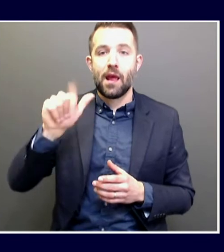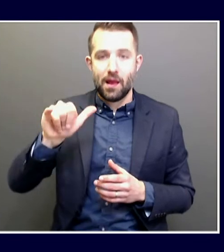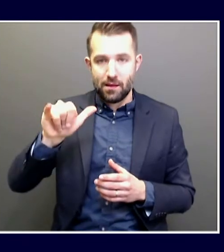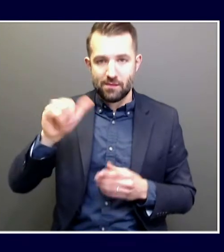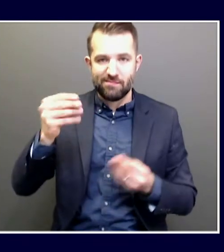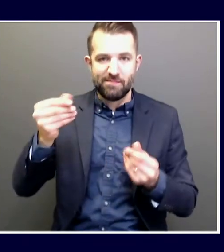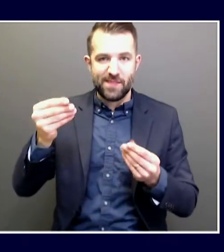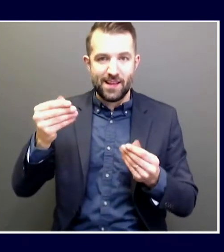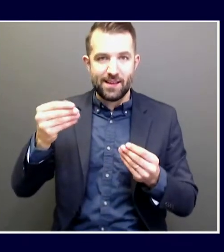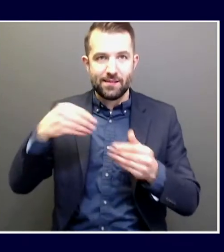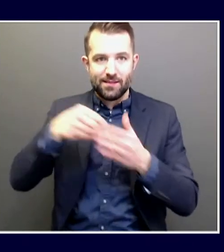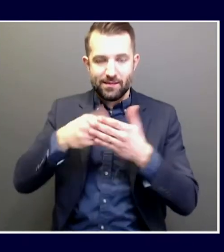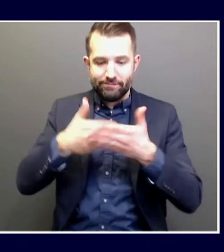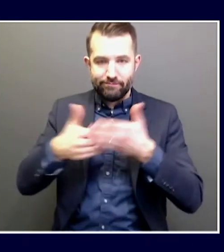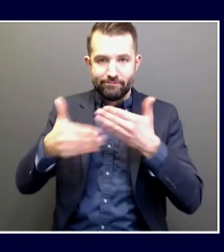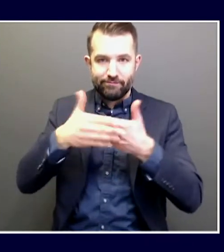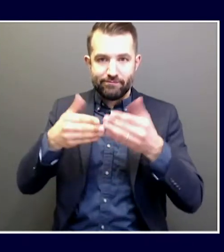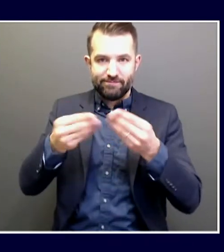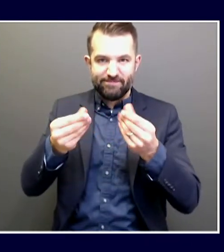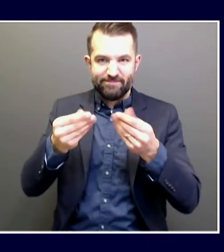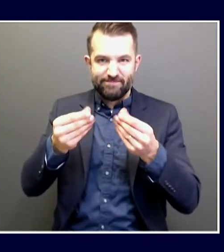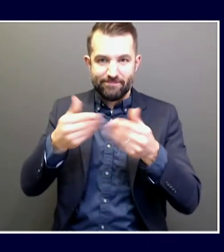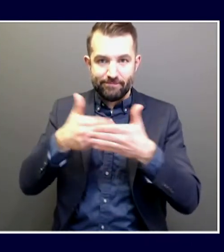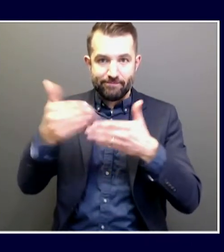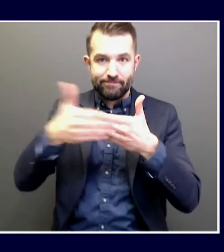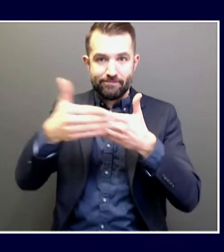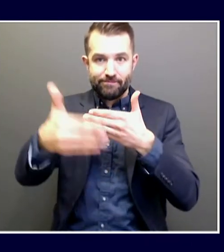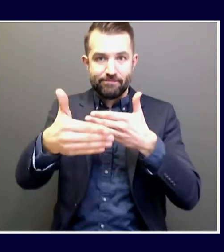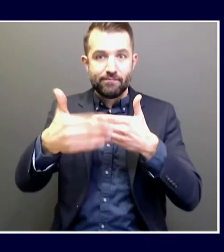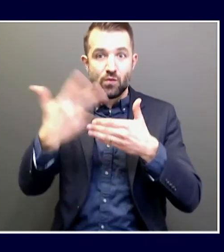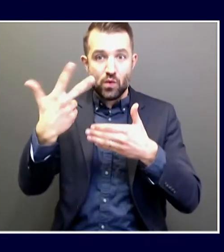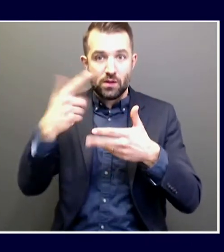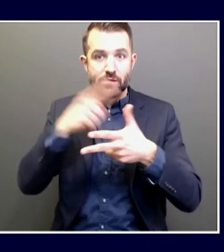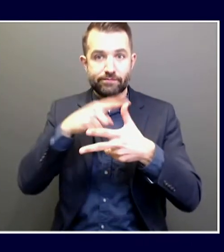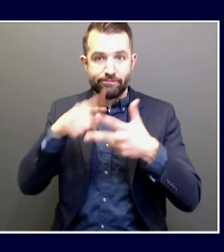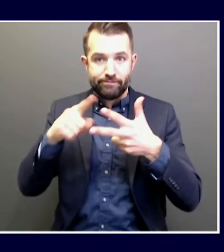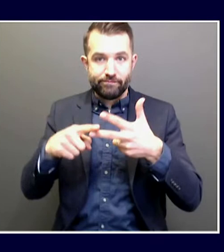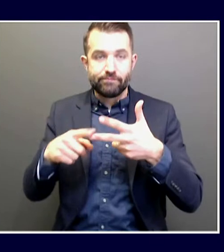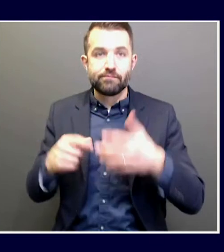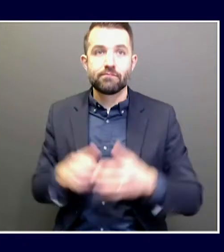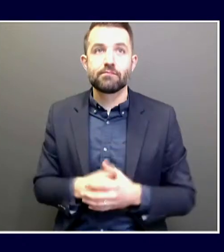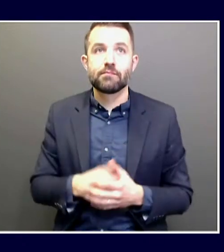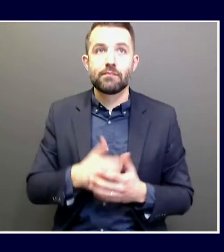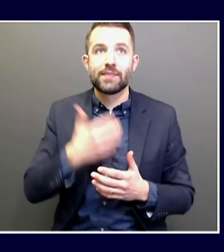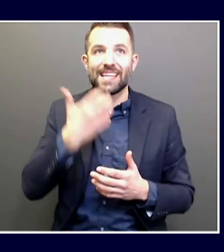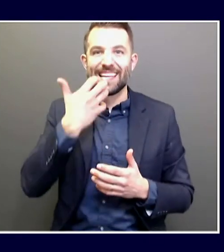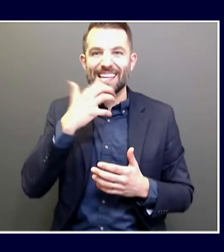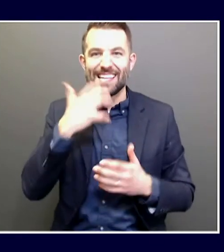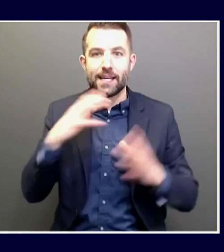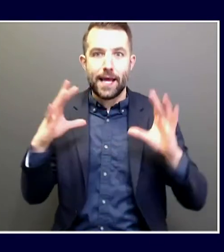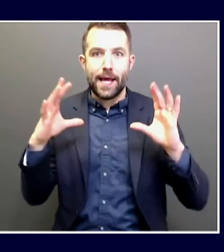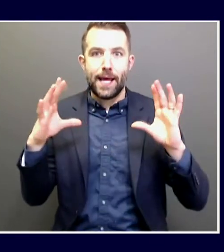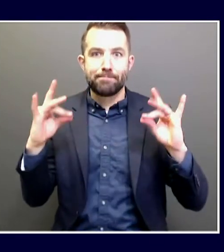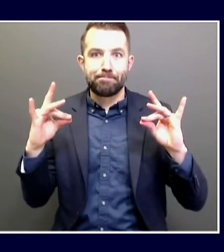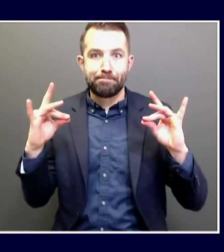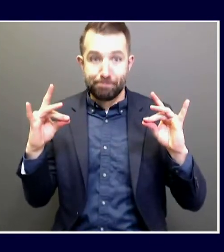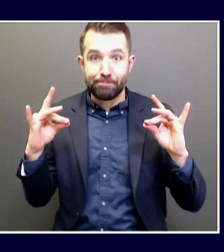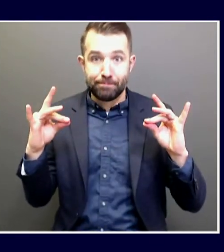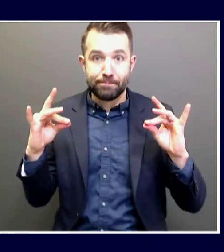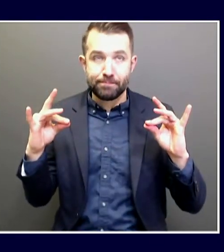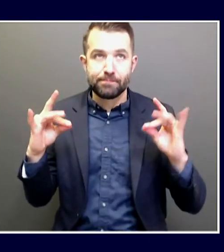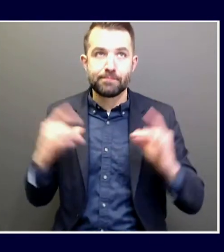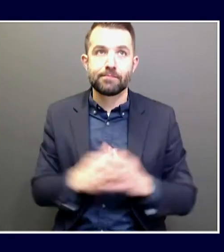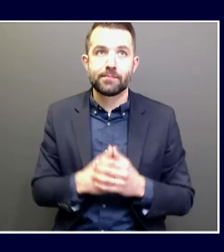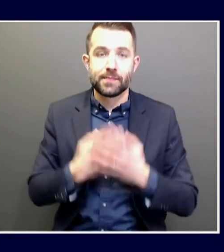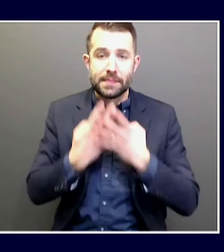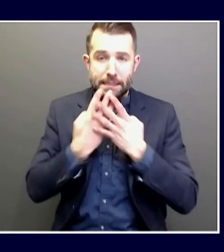It's multiple layers within the mask that are heat fused together that create the semi-impermeable or impermeable